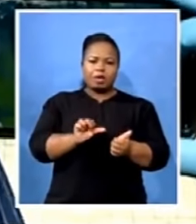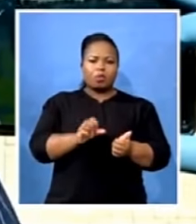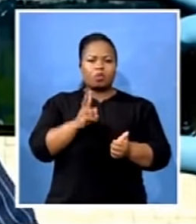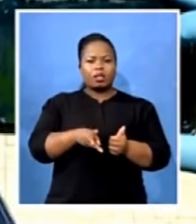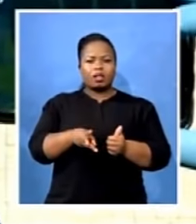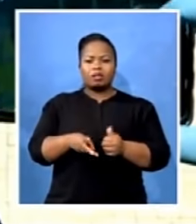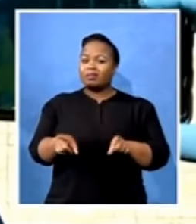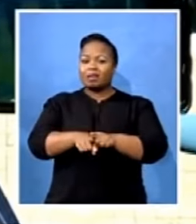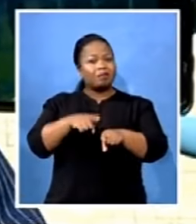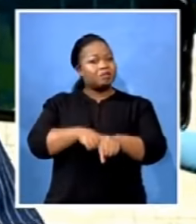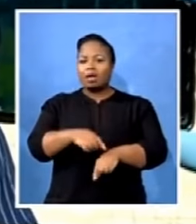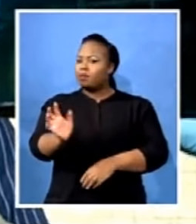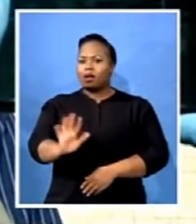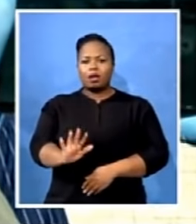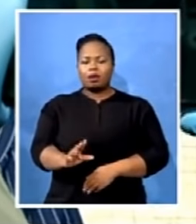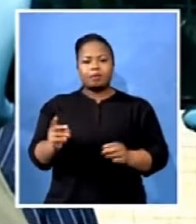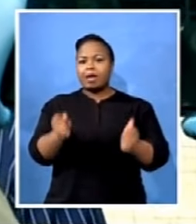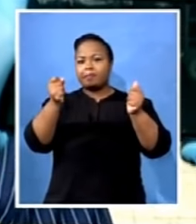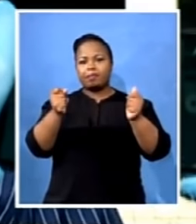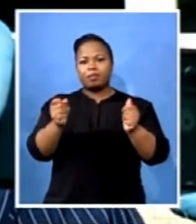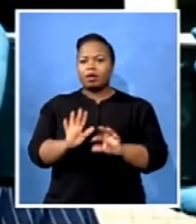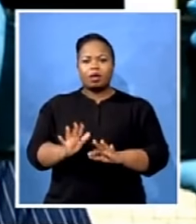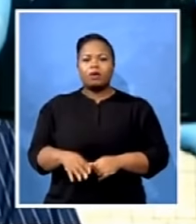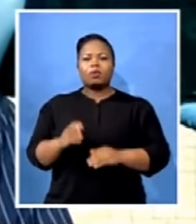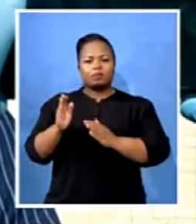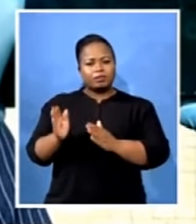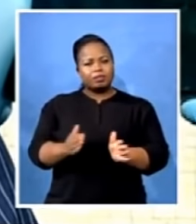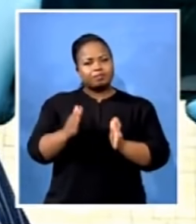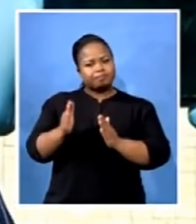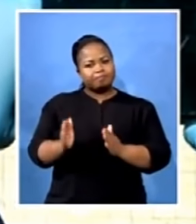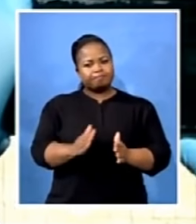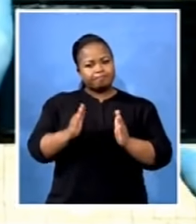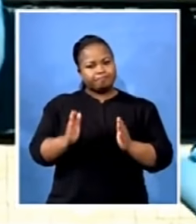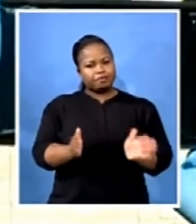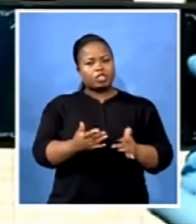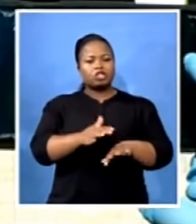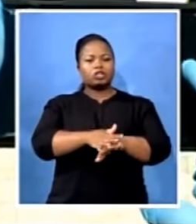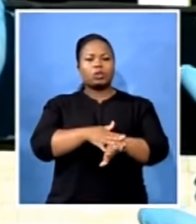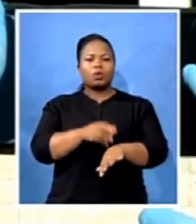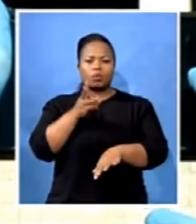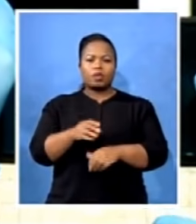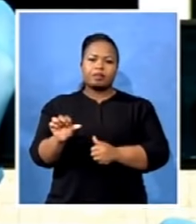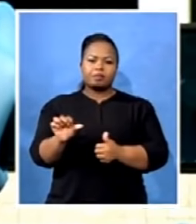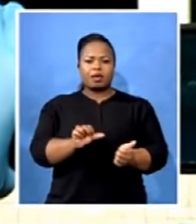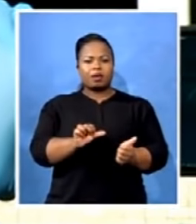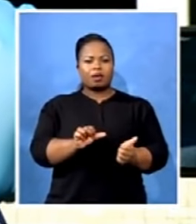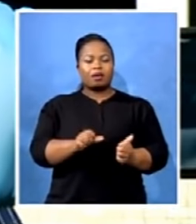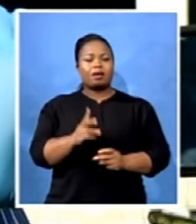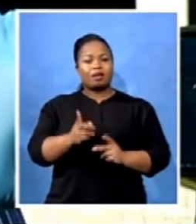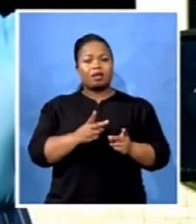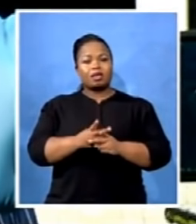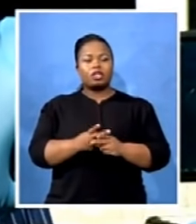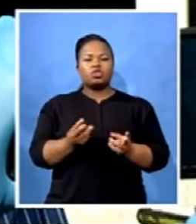boom at the go, but eventually it will come to what we call the new normal. And the new